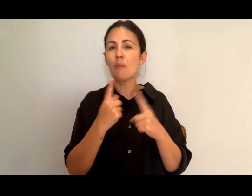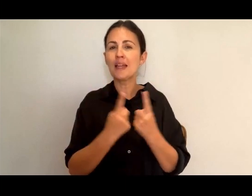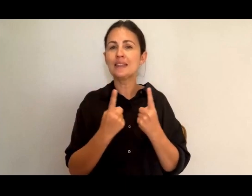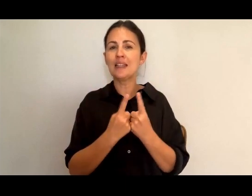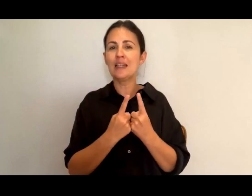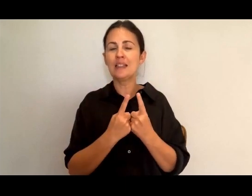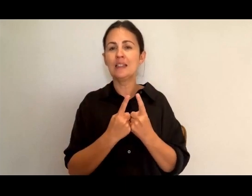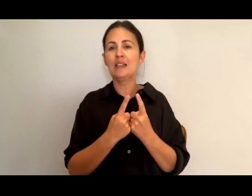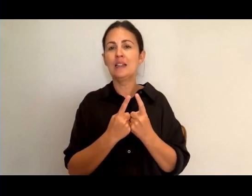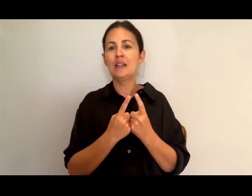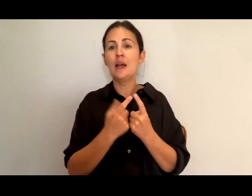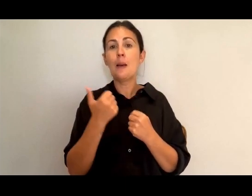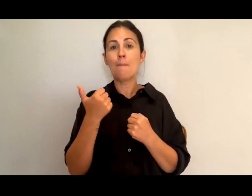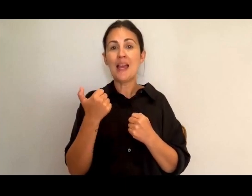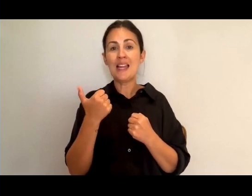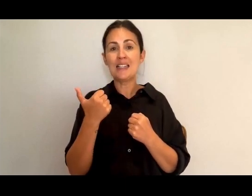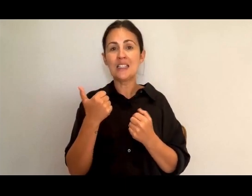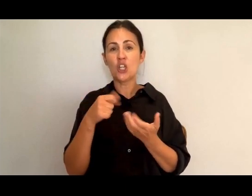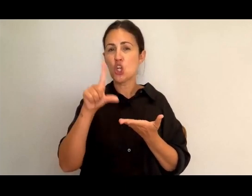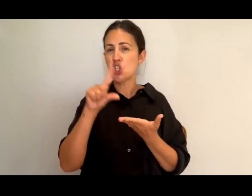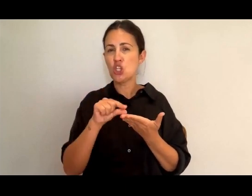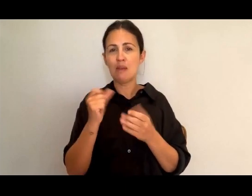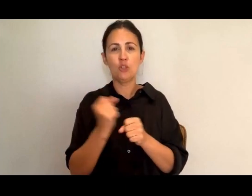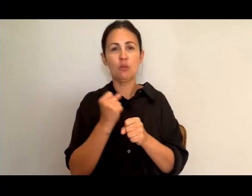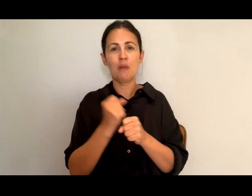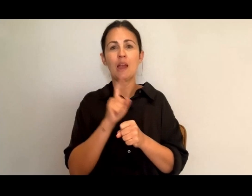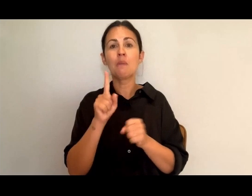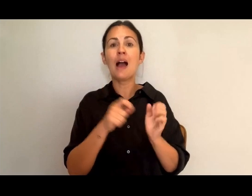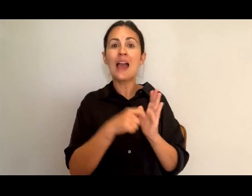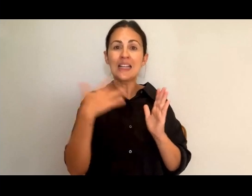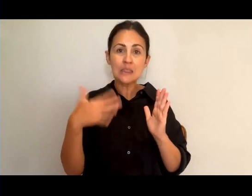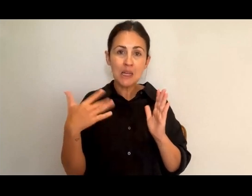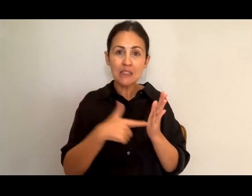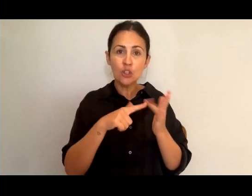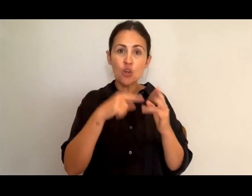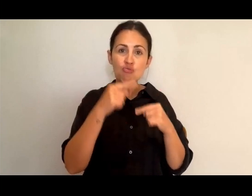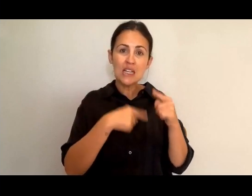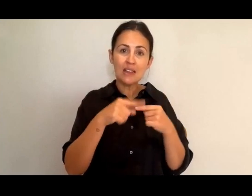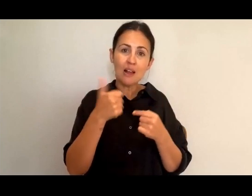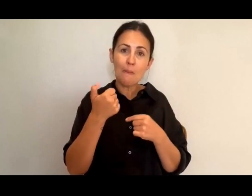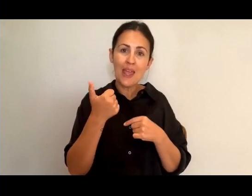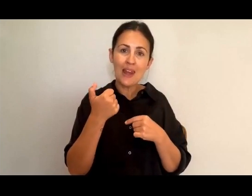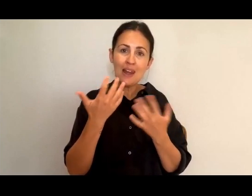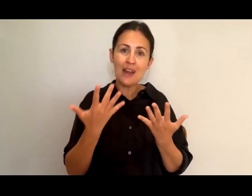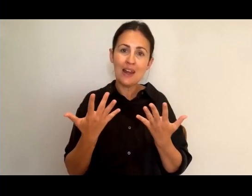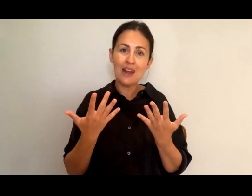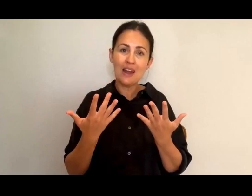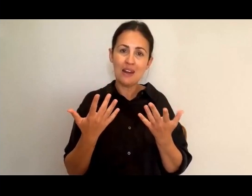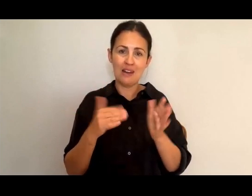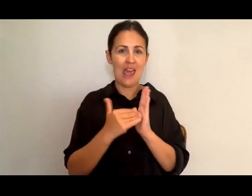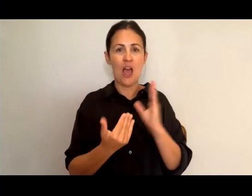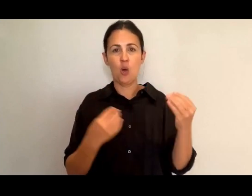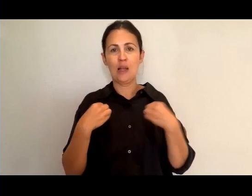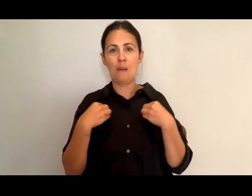are incredibly cheap to manufacture and incredibly expensive to recycle, but there are lots of people in that space now who are starting to recycle those